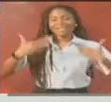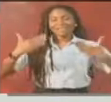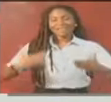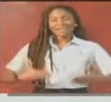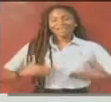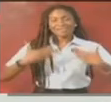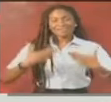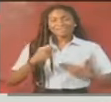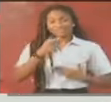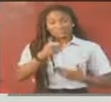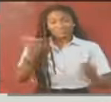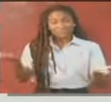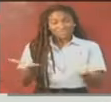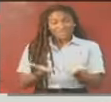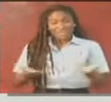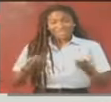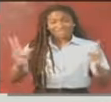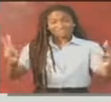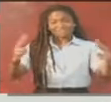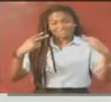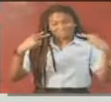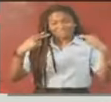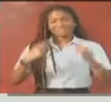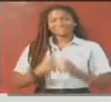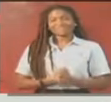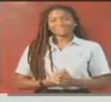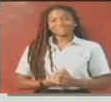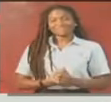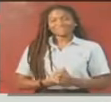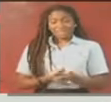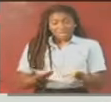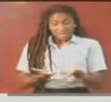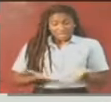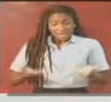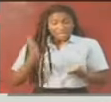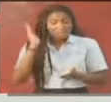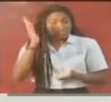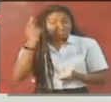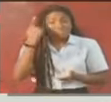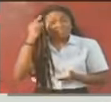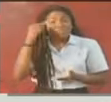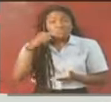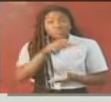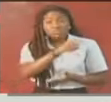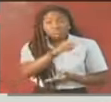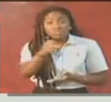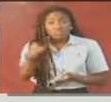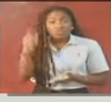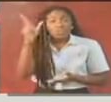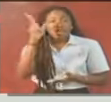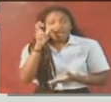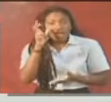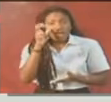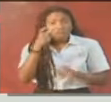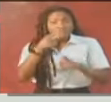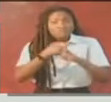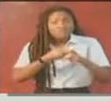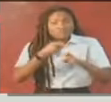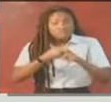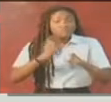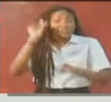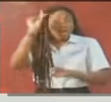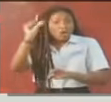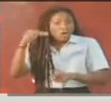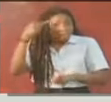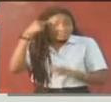have you join us, and through these conferences, we allow you, the public, to hear directly from the subject matter experts